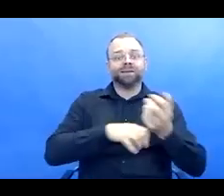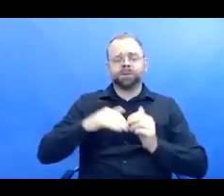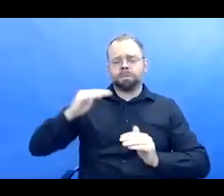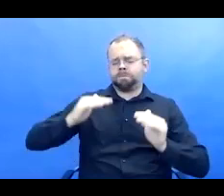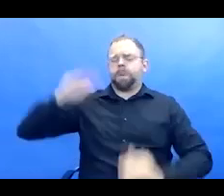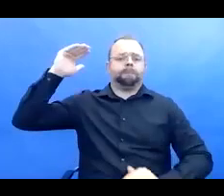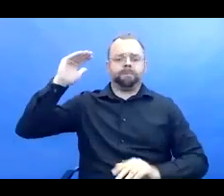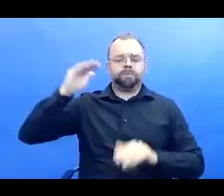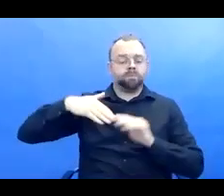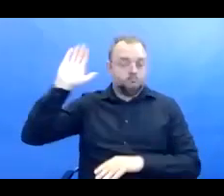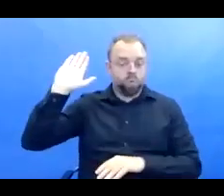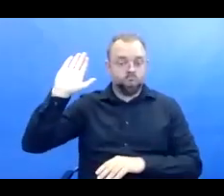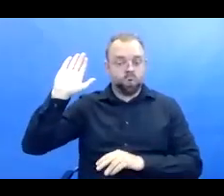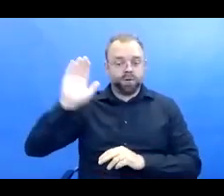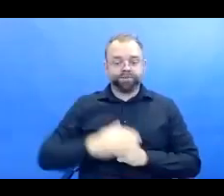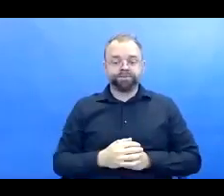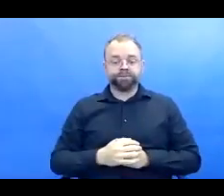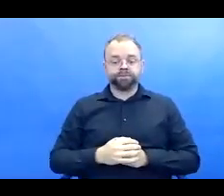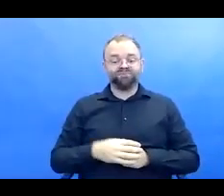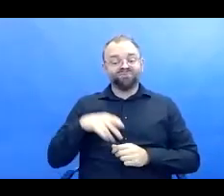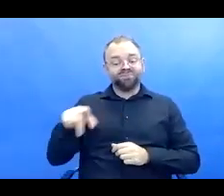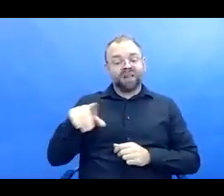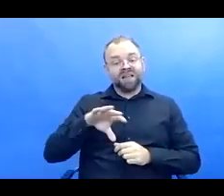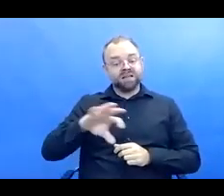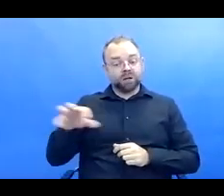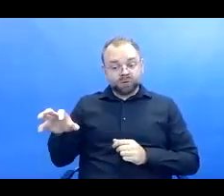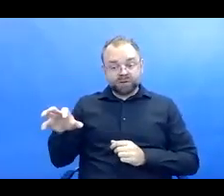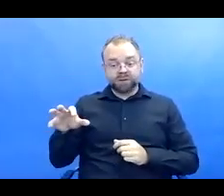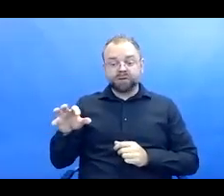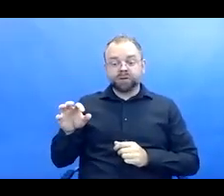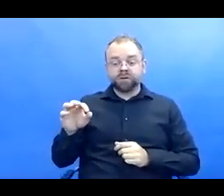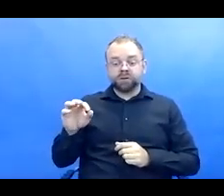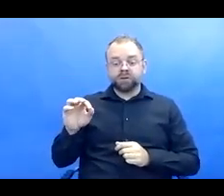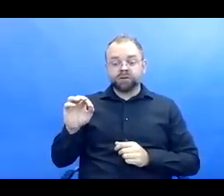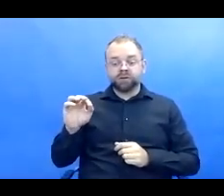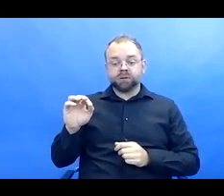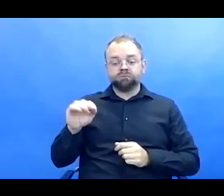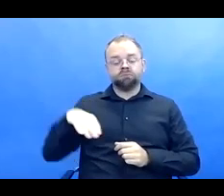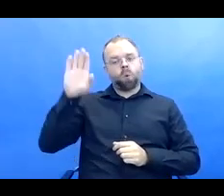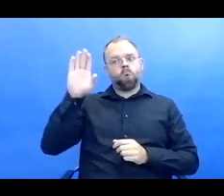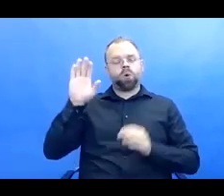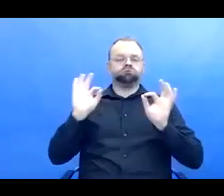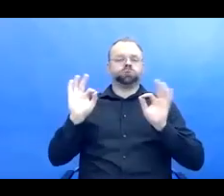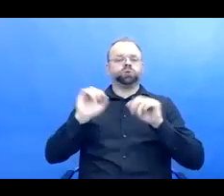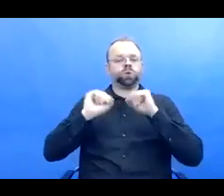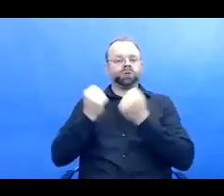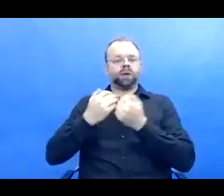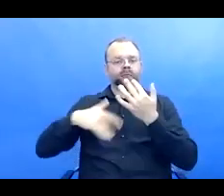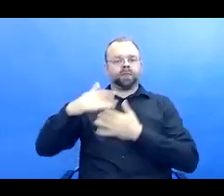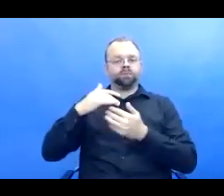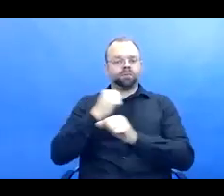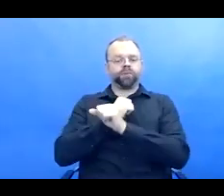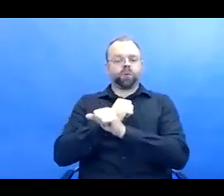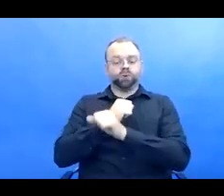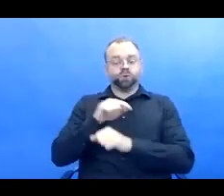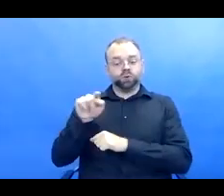support. So this leads to the need to expand progressively universal inclusive social protection